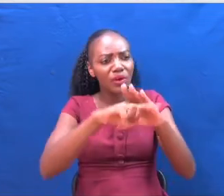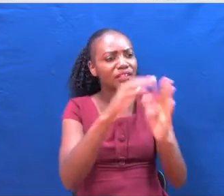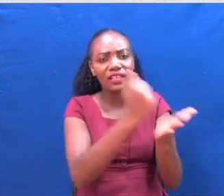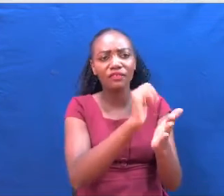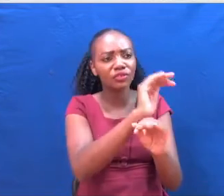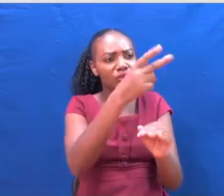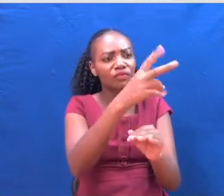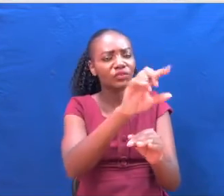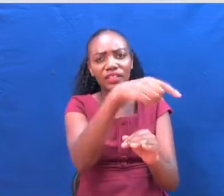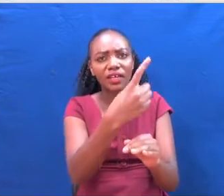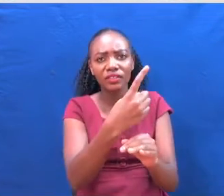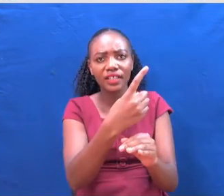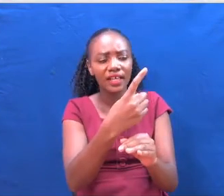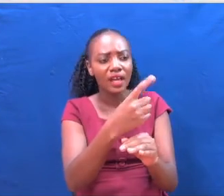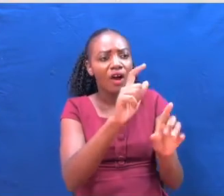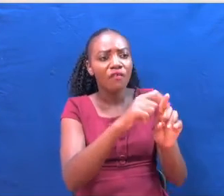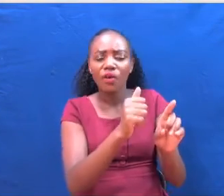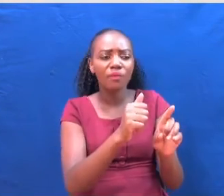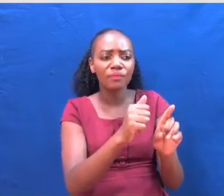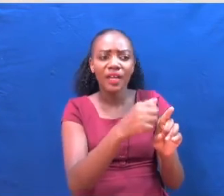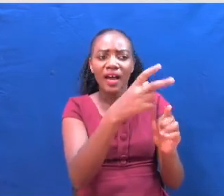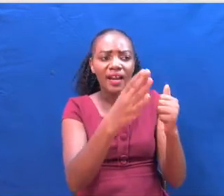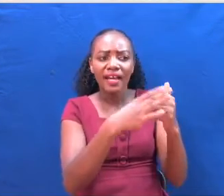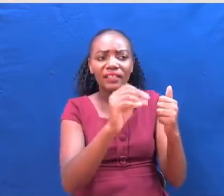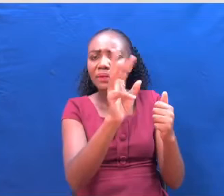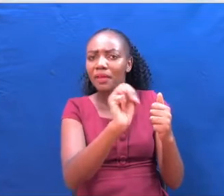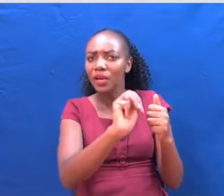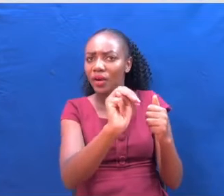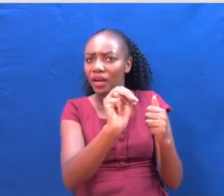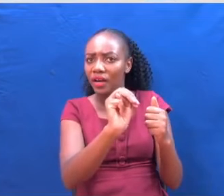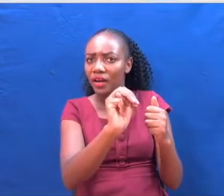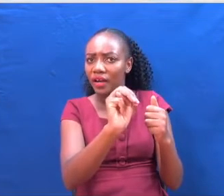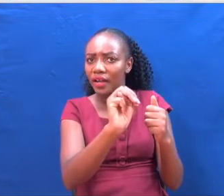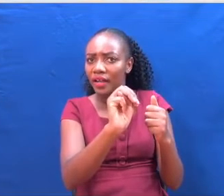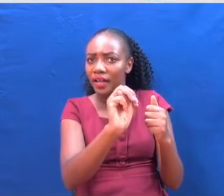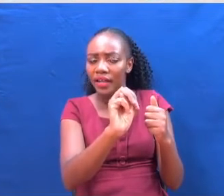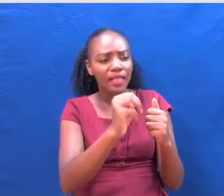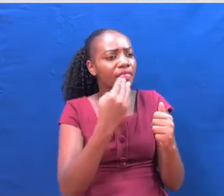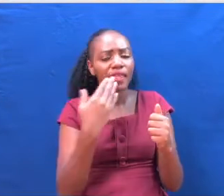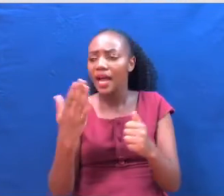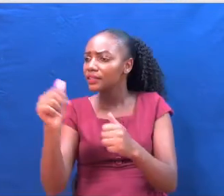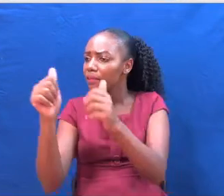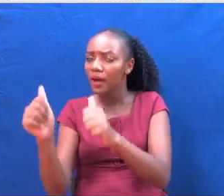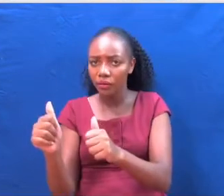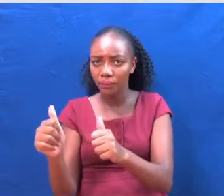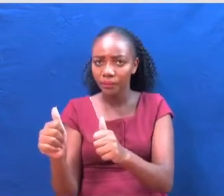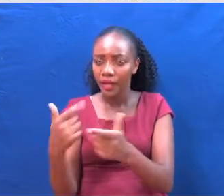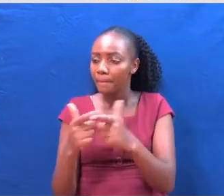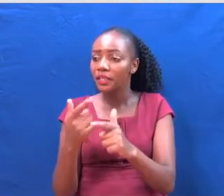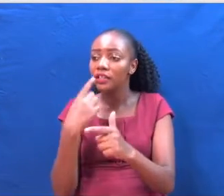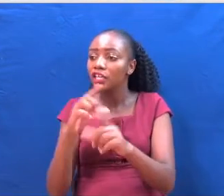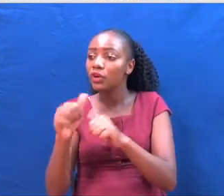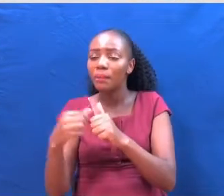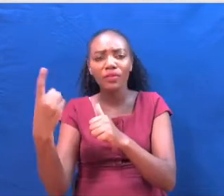for 20,000 pieces, basically from 90 million, where they did not respond, they responded to the one for 180